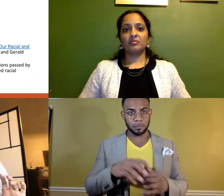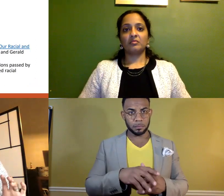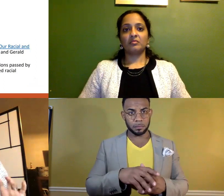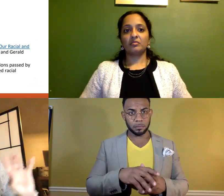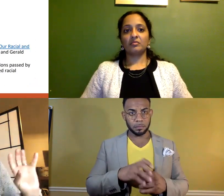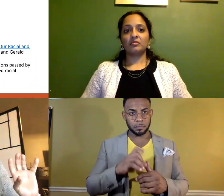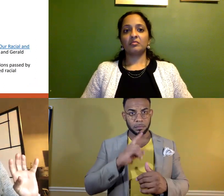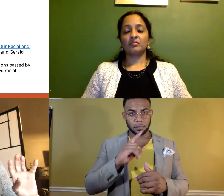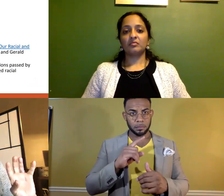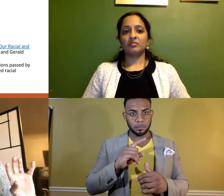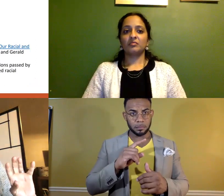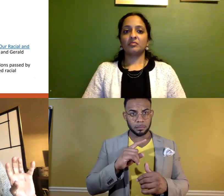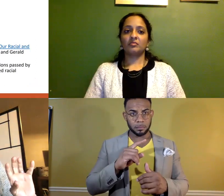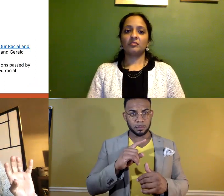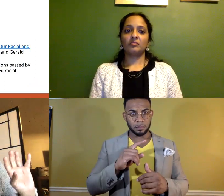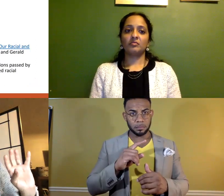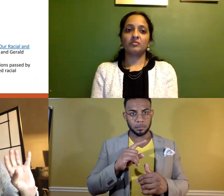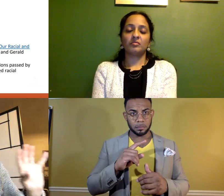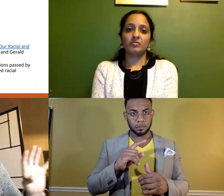There's a